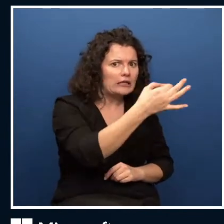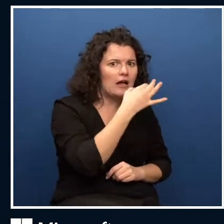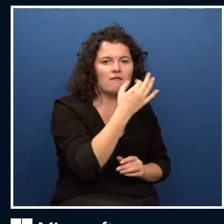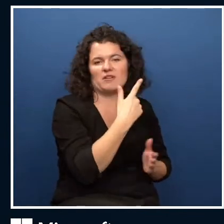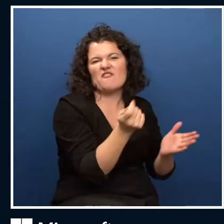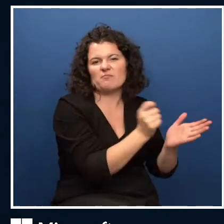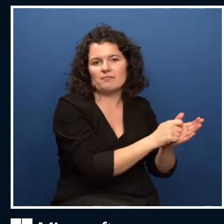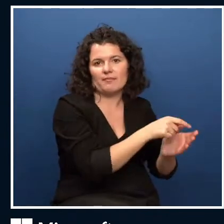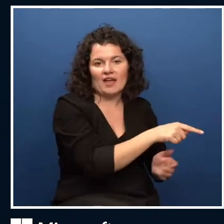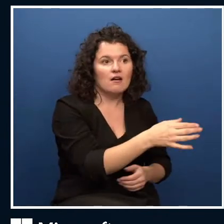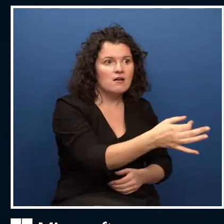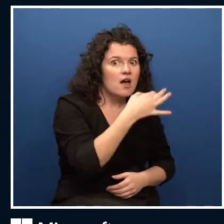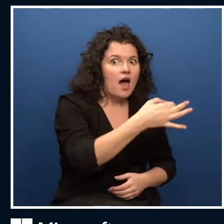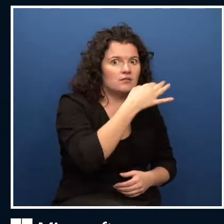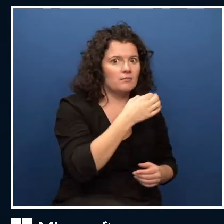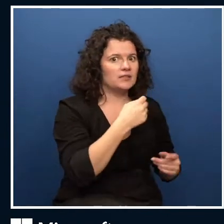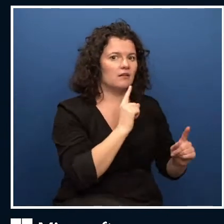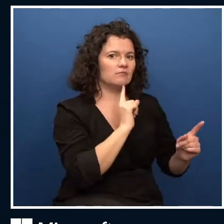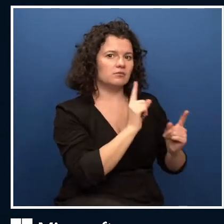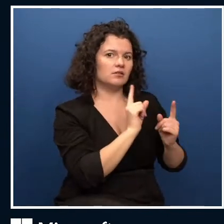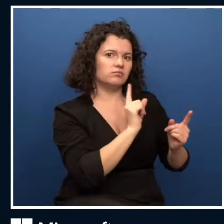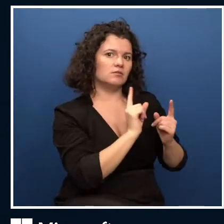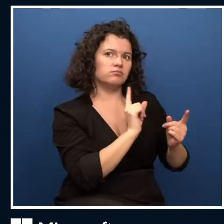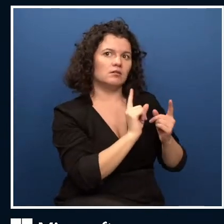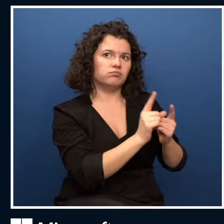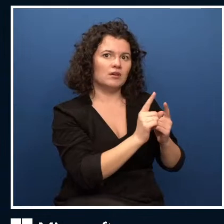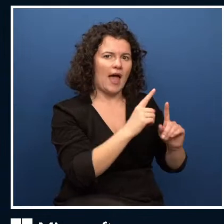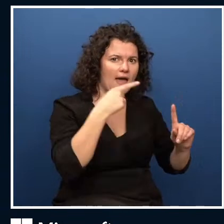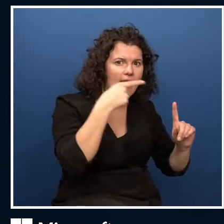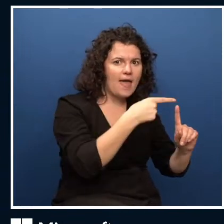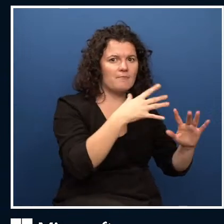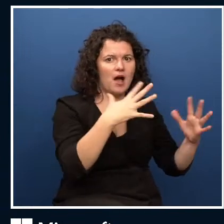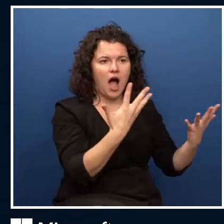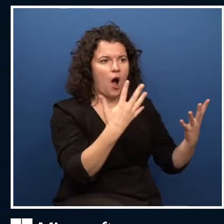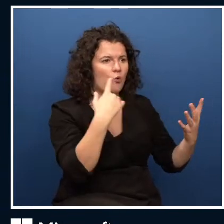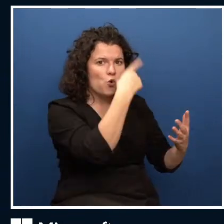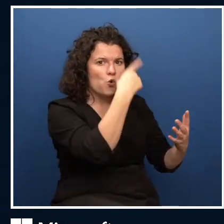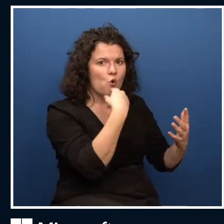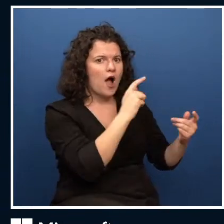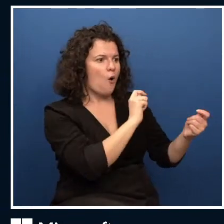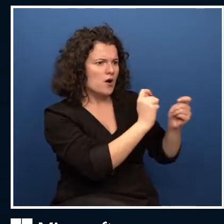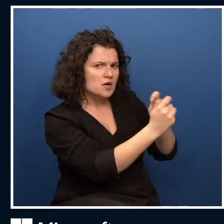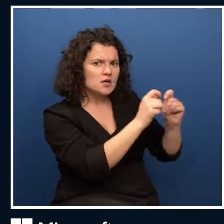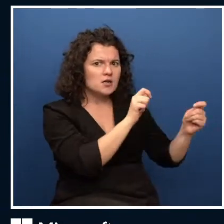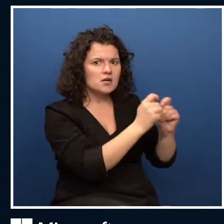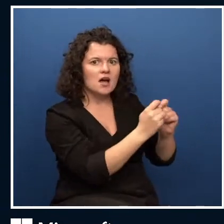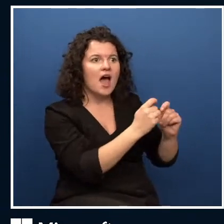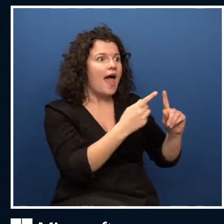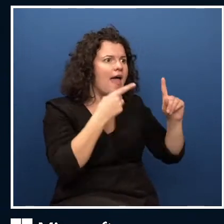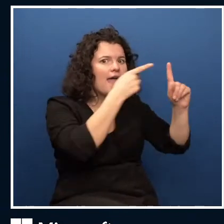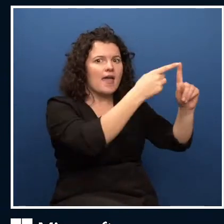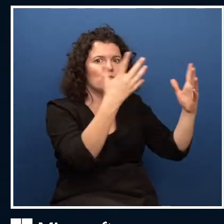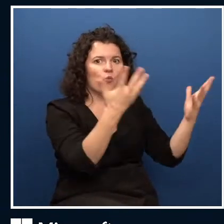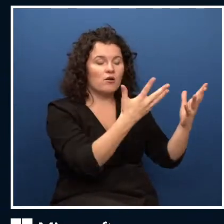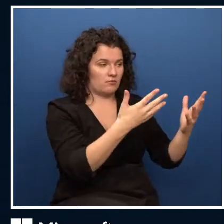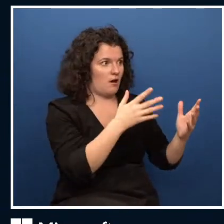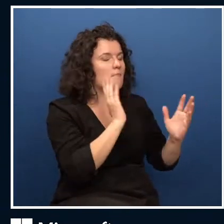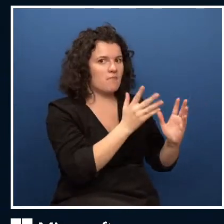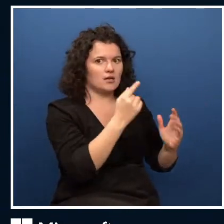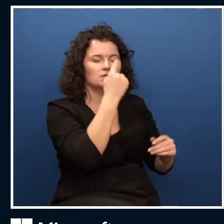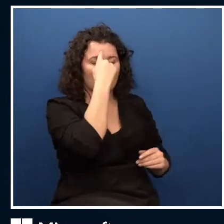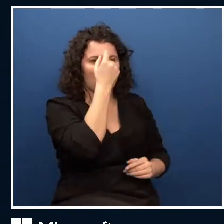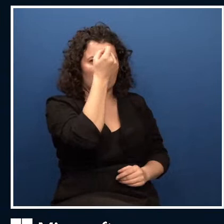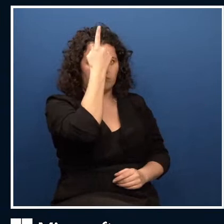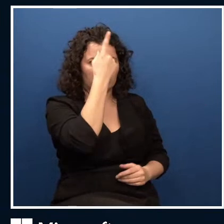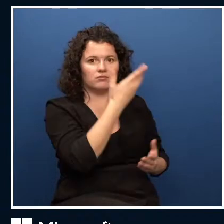entire pipeline, that what my end product should look like or what's the deliverable that I'm expected to give, right? So you get a very